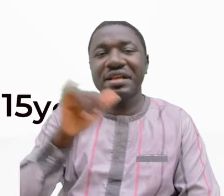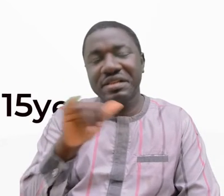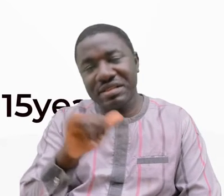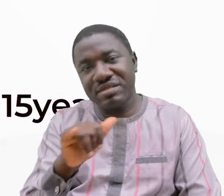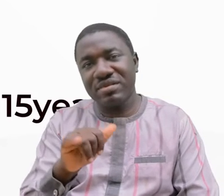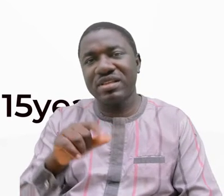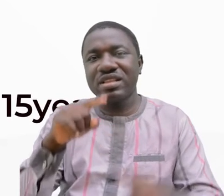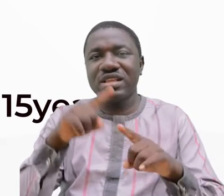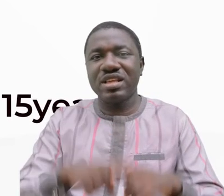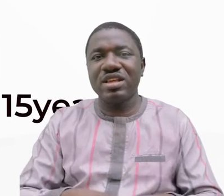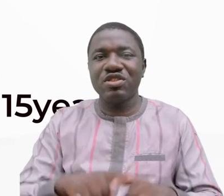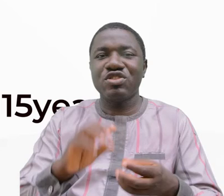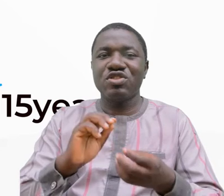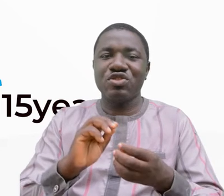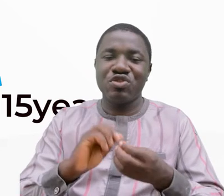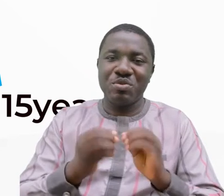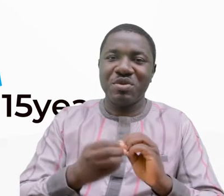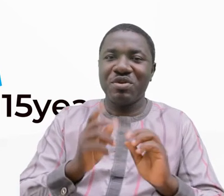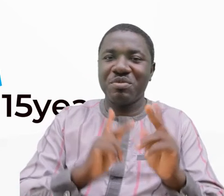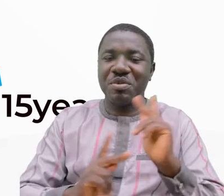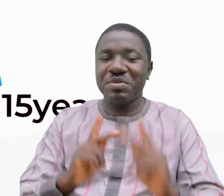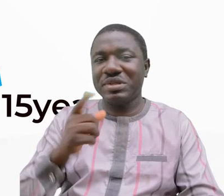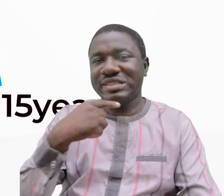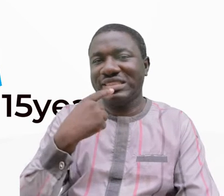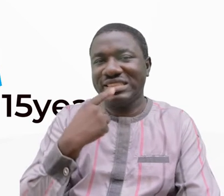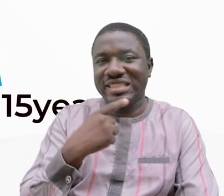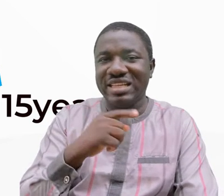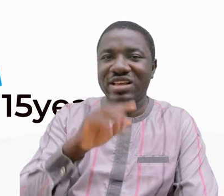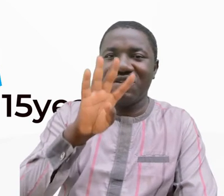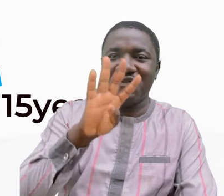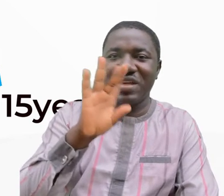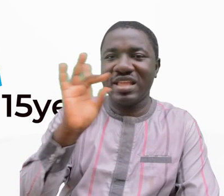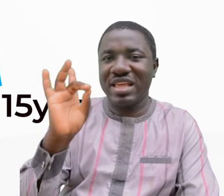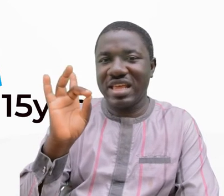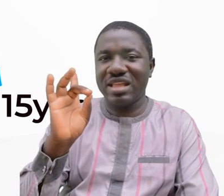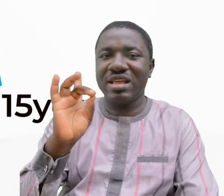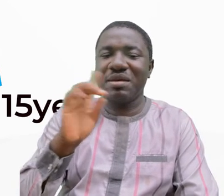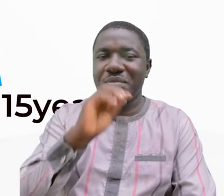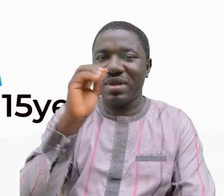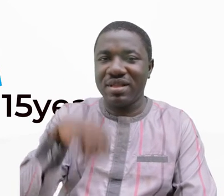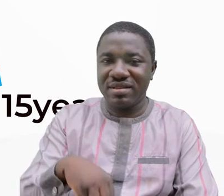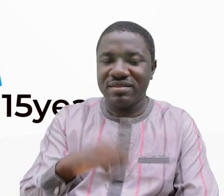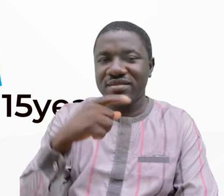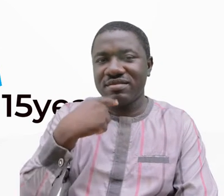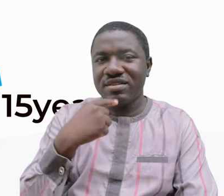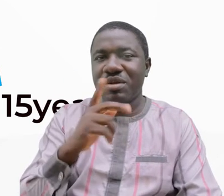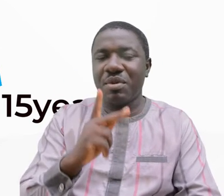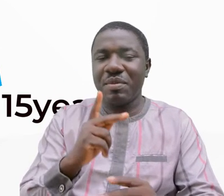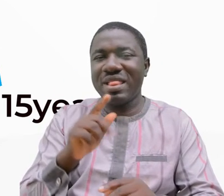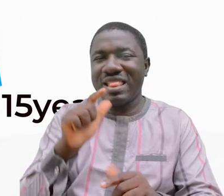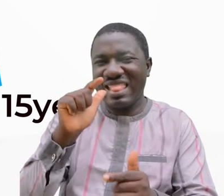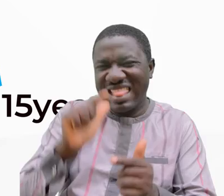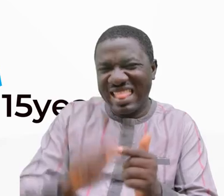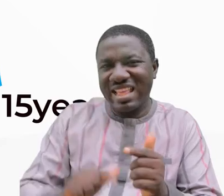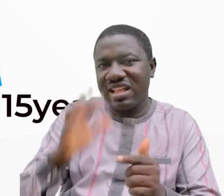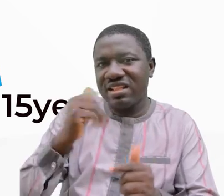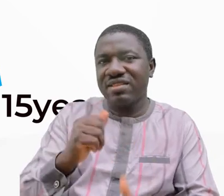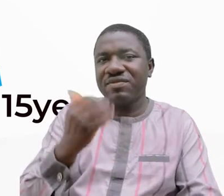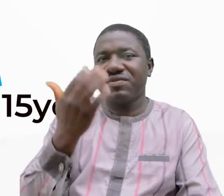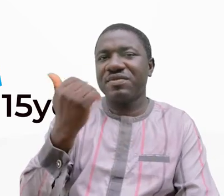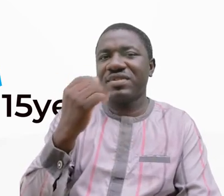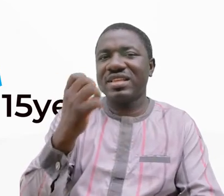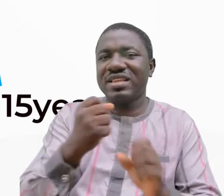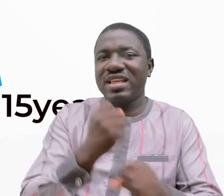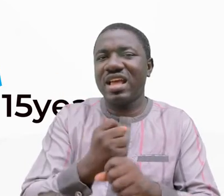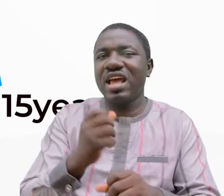Similarly, the dependent population is said to be 48%, consisting of people less than 15 years of age